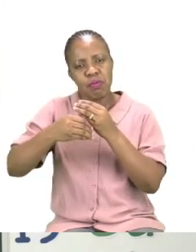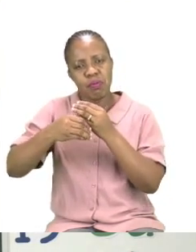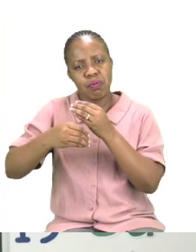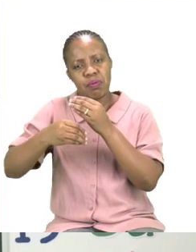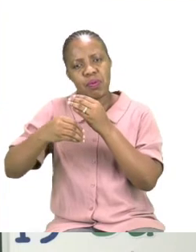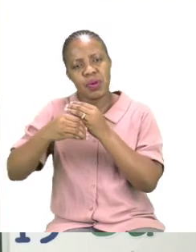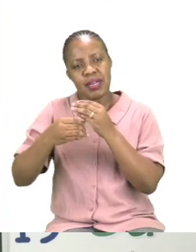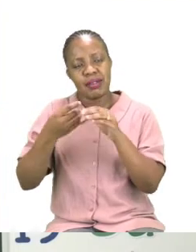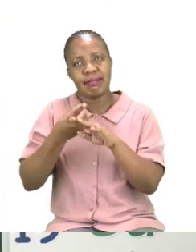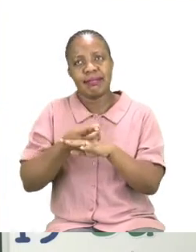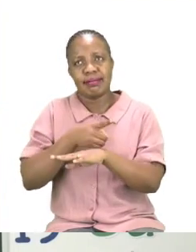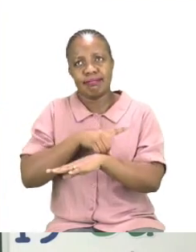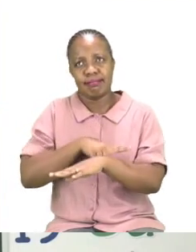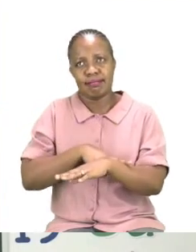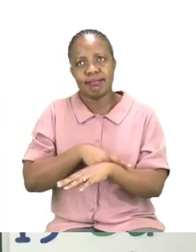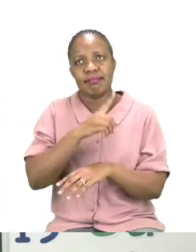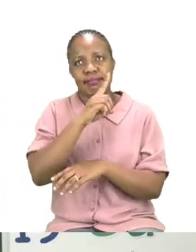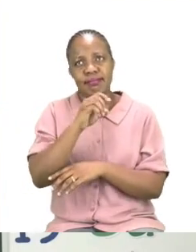10. So let us count.